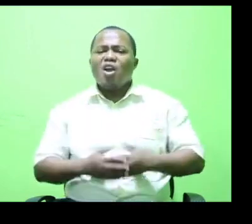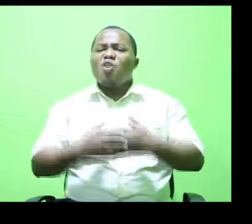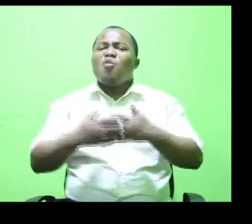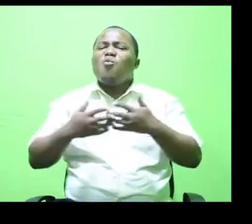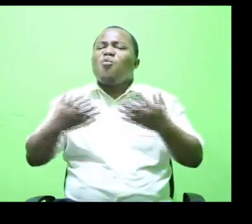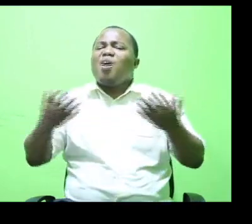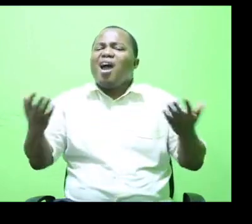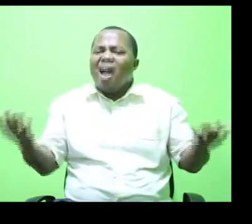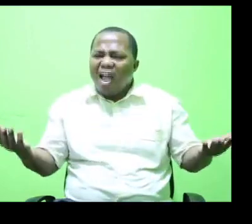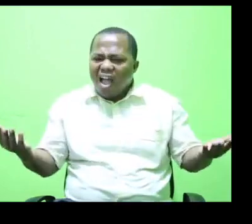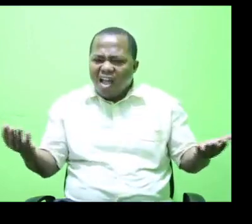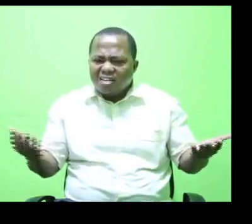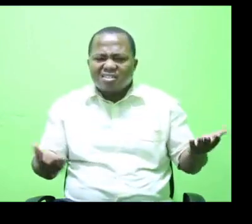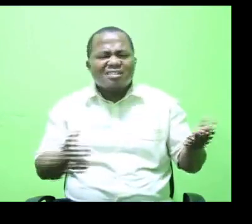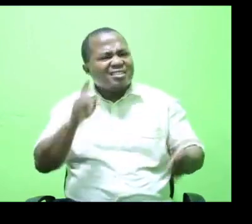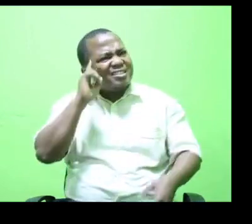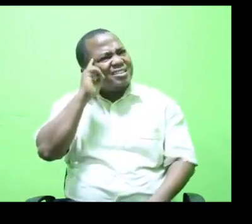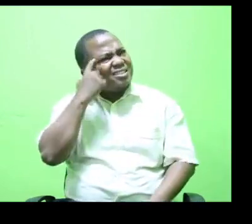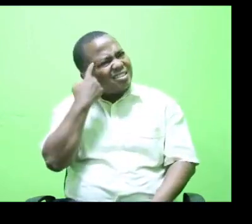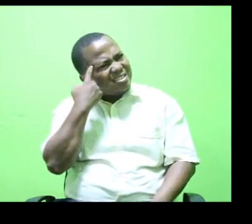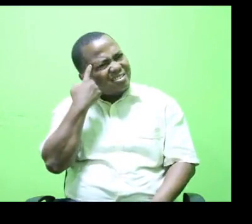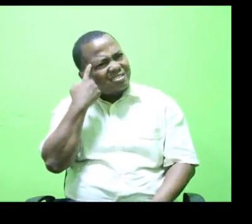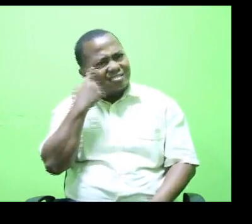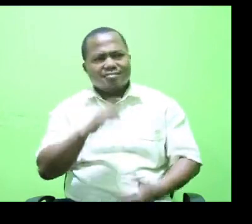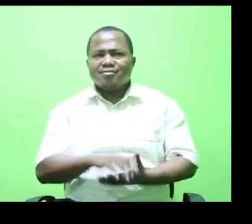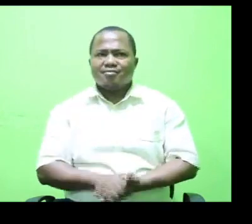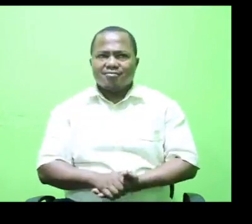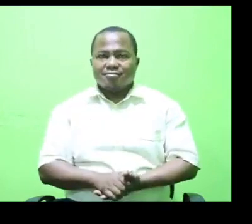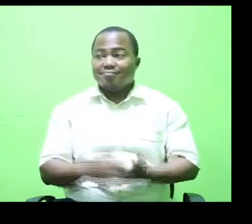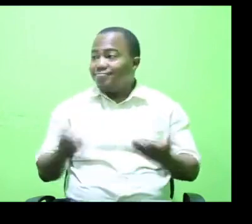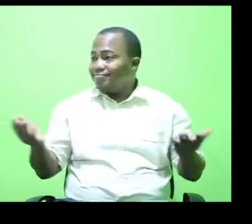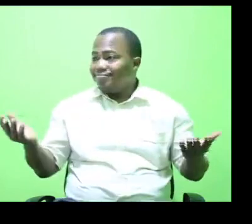what he or she think.